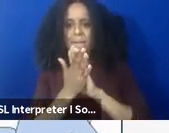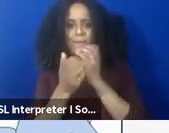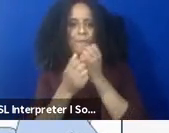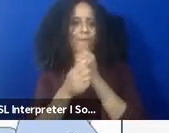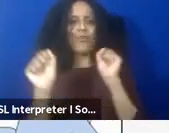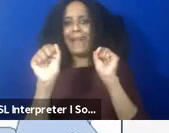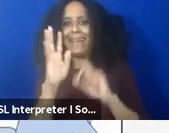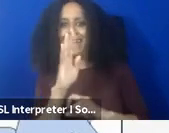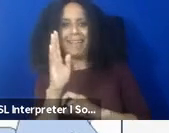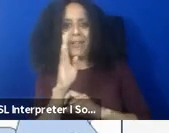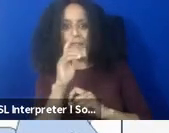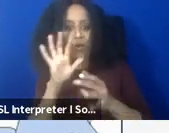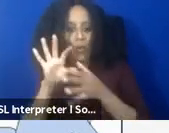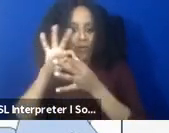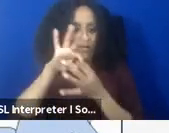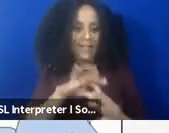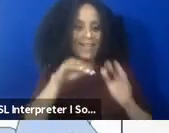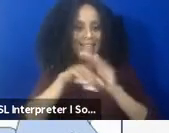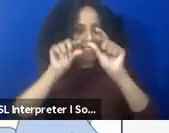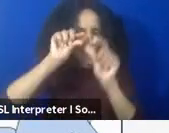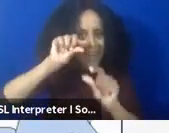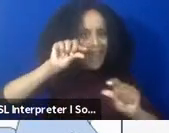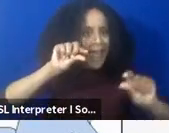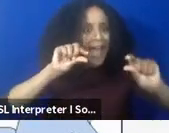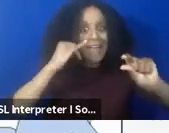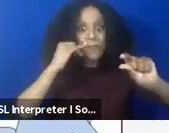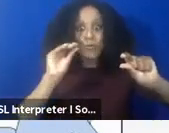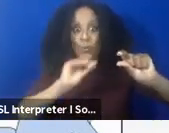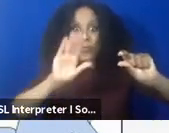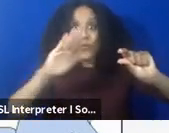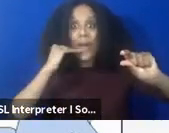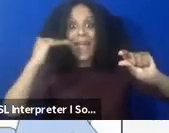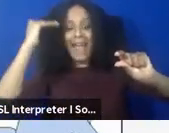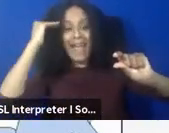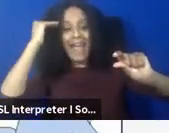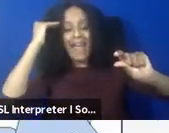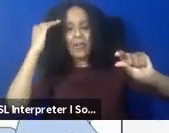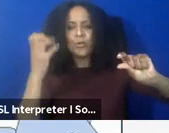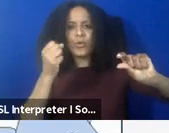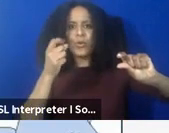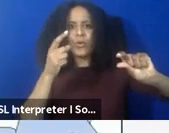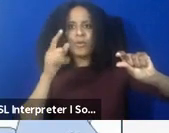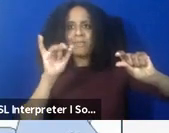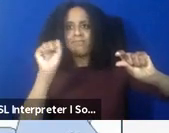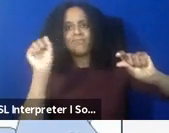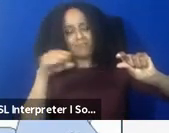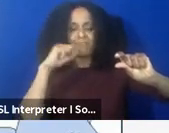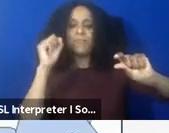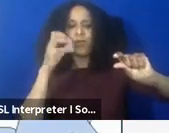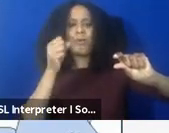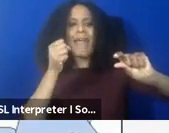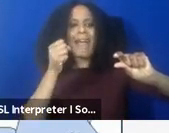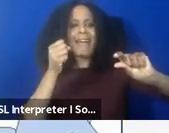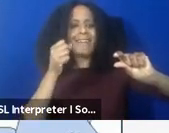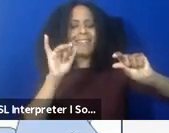where they don't belong, becomes a problem if you move your head, and you can get this brief sensation of vertigo. BPPV is no doubt